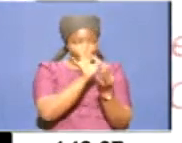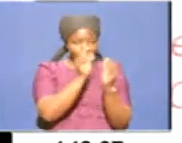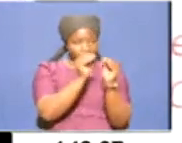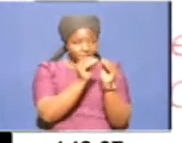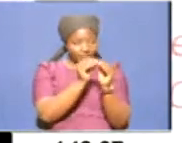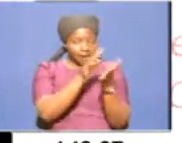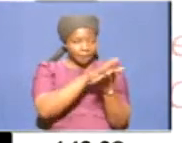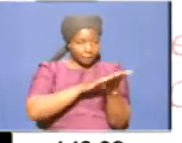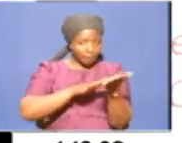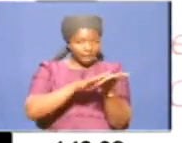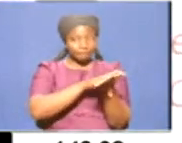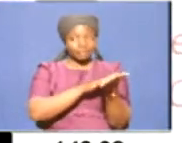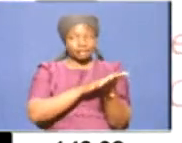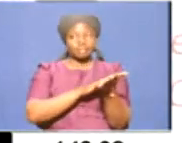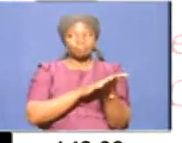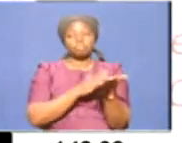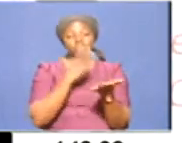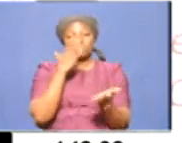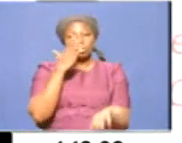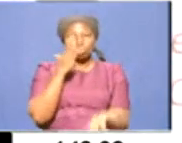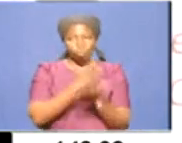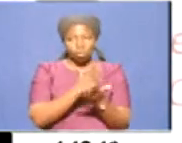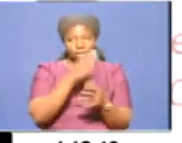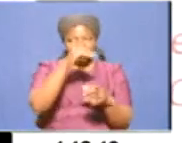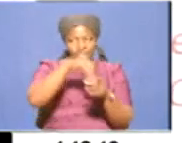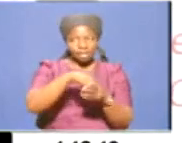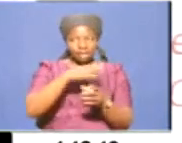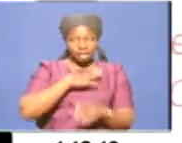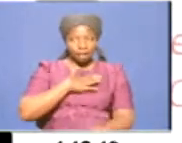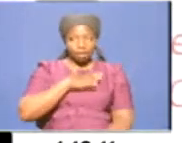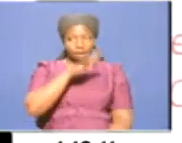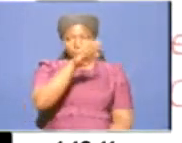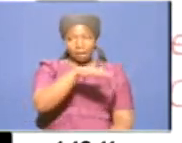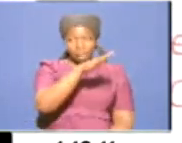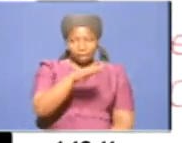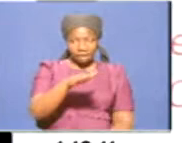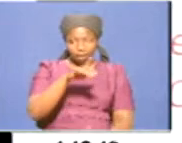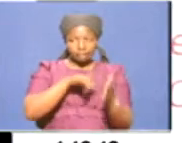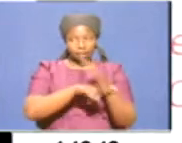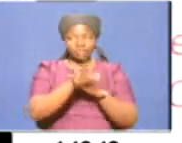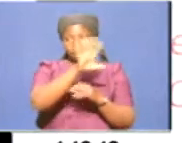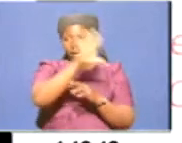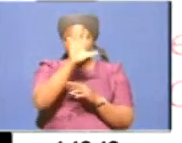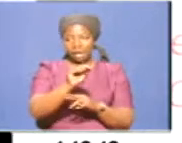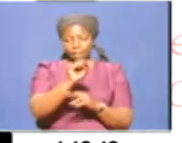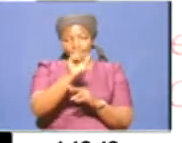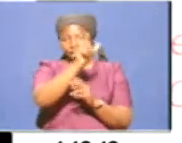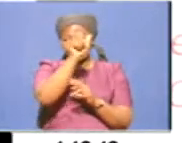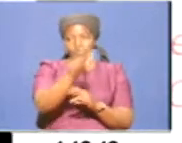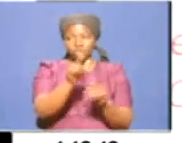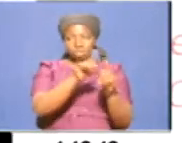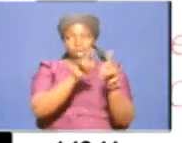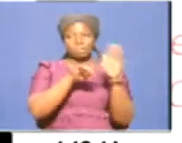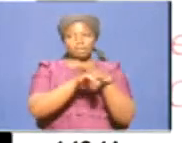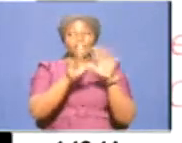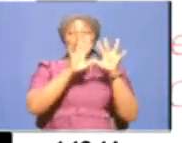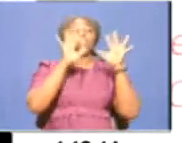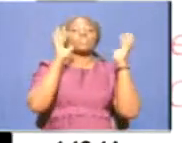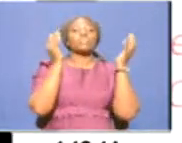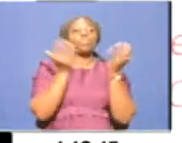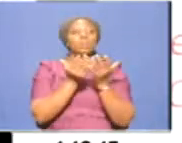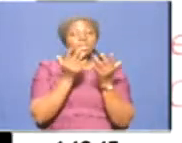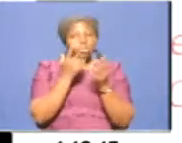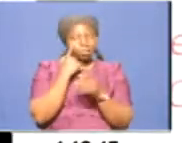basically the fact that within our parliaments, in the Africa region and even globally, you realize that not